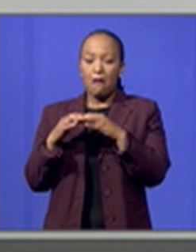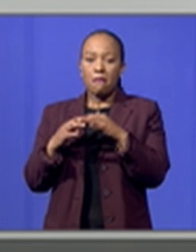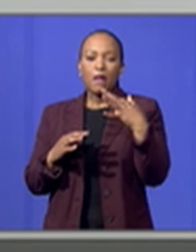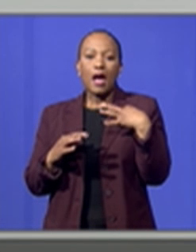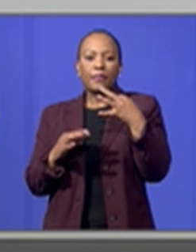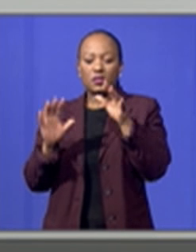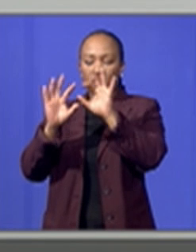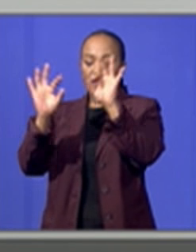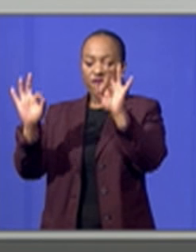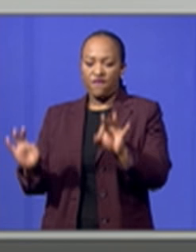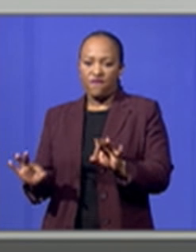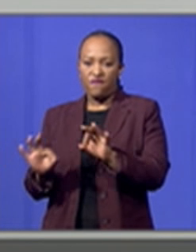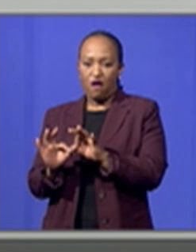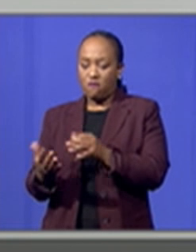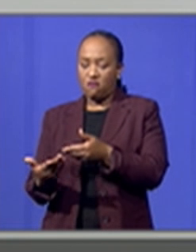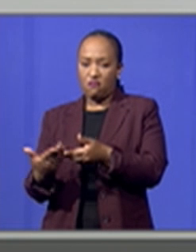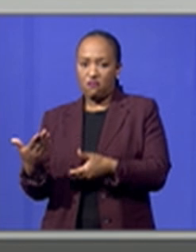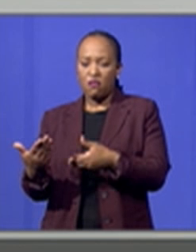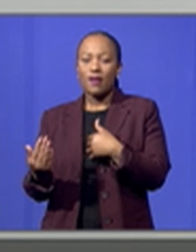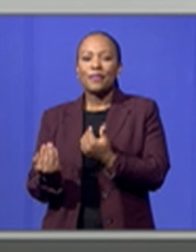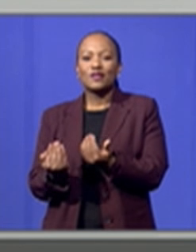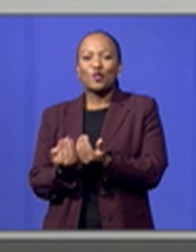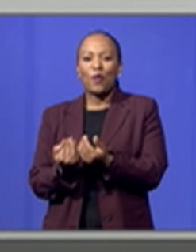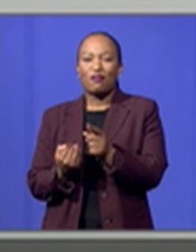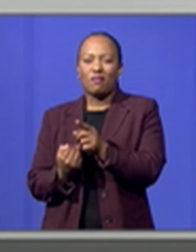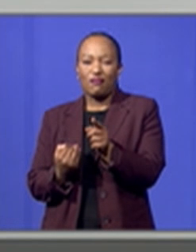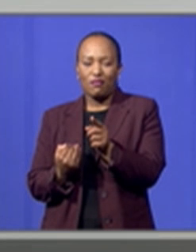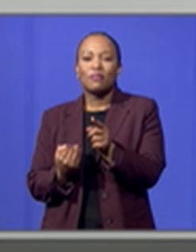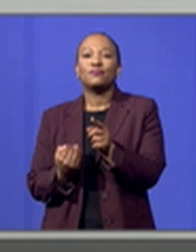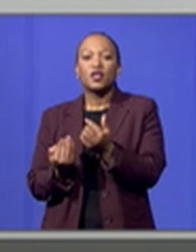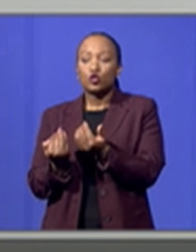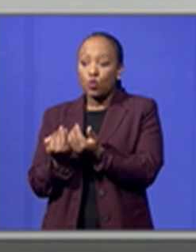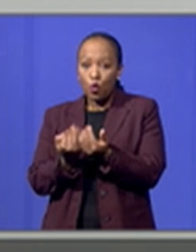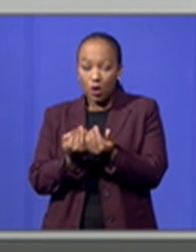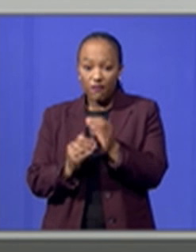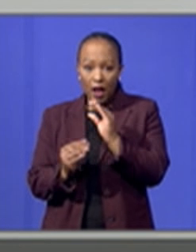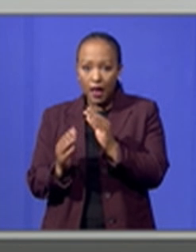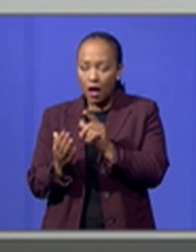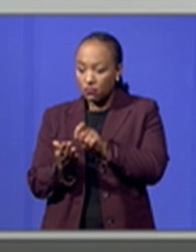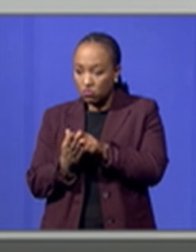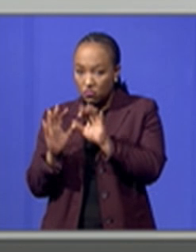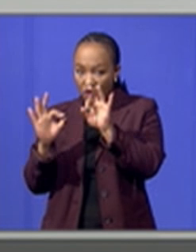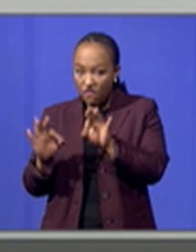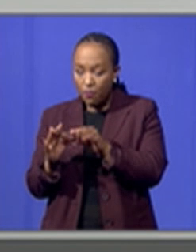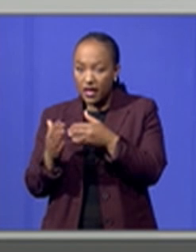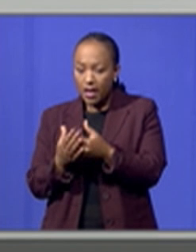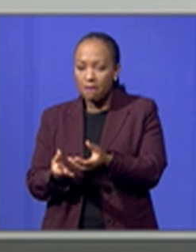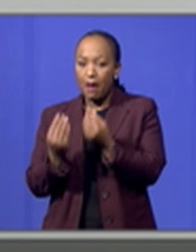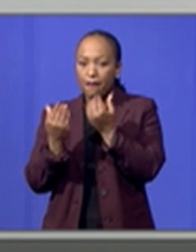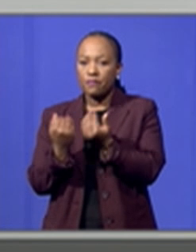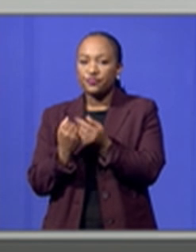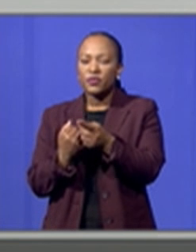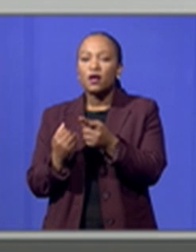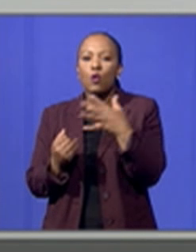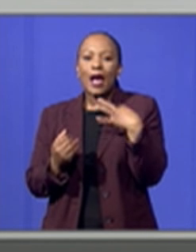application form and given it to the schools, and the schools, they are admitting learners or placing learners based on